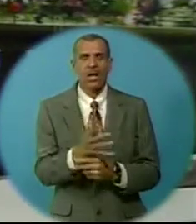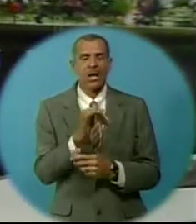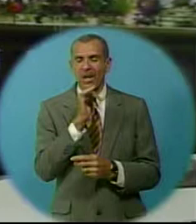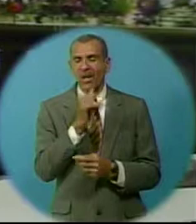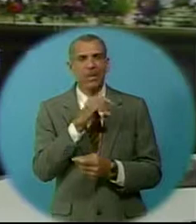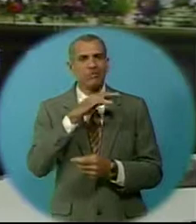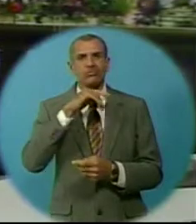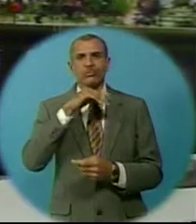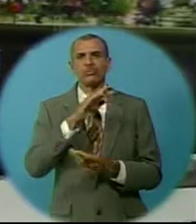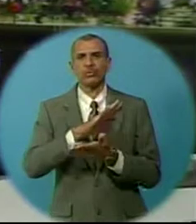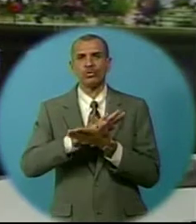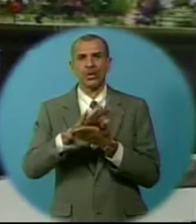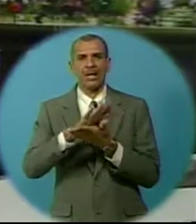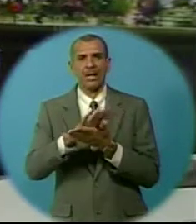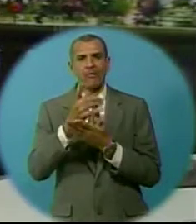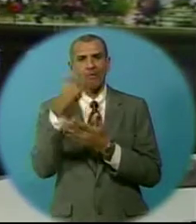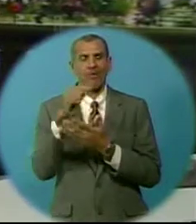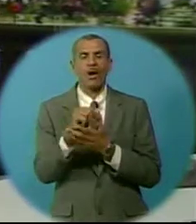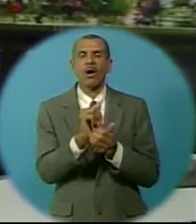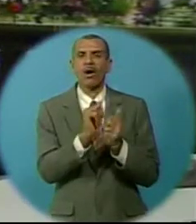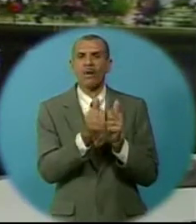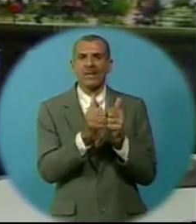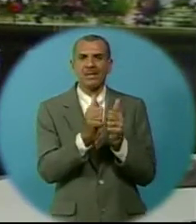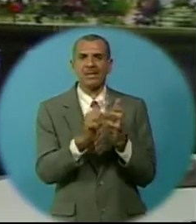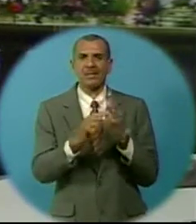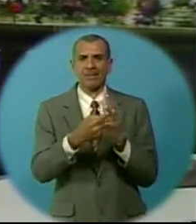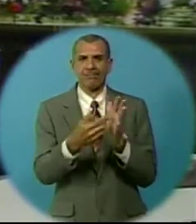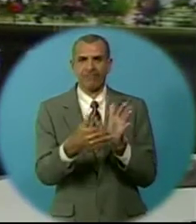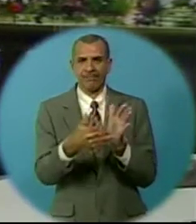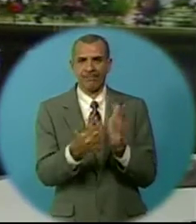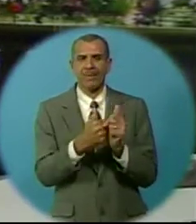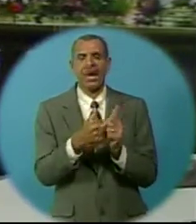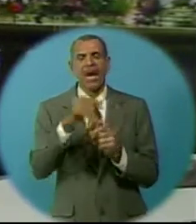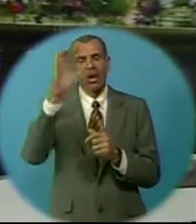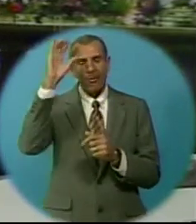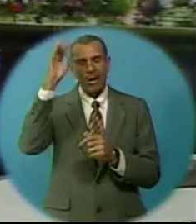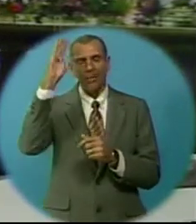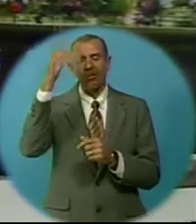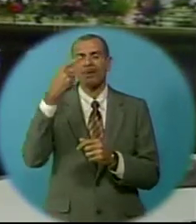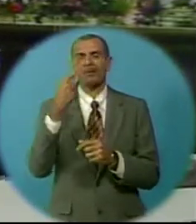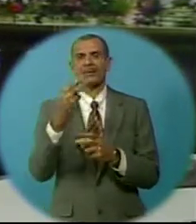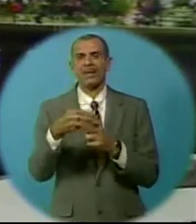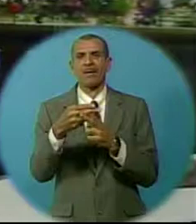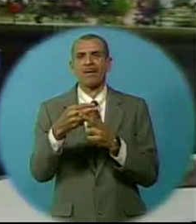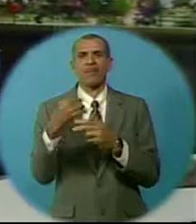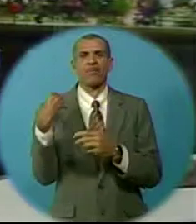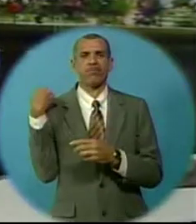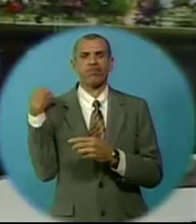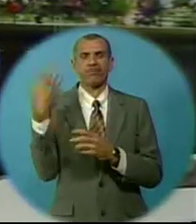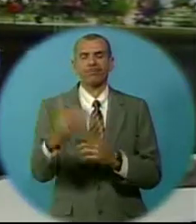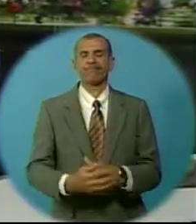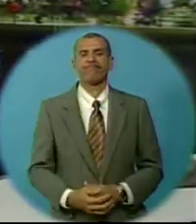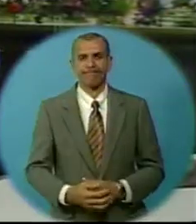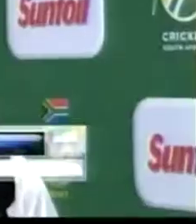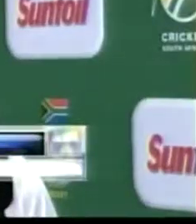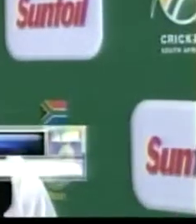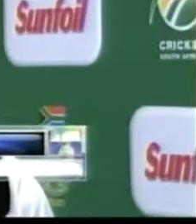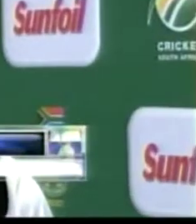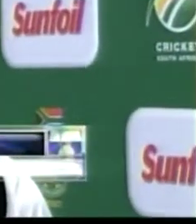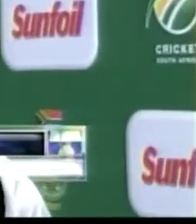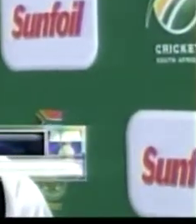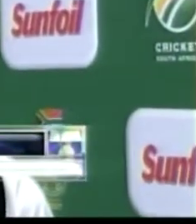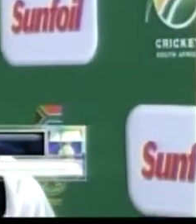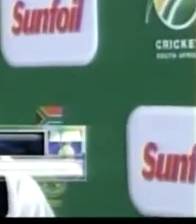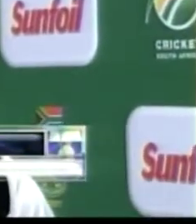out significantly to get play. Craig Brathwaite was named man of the match in the drawn game. Quite happy, just want to thank